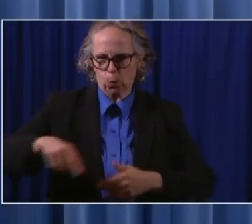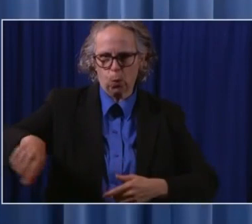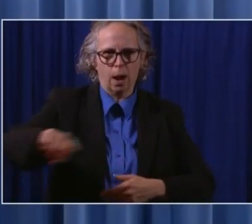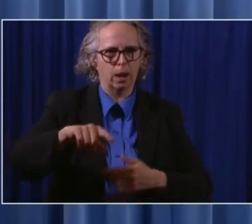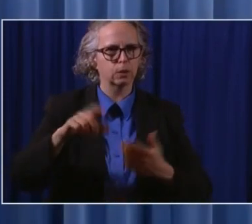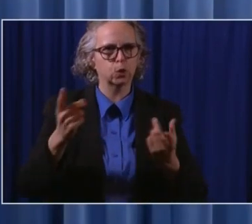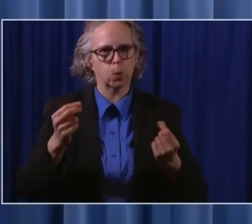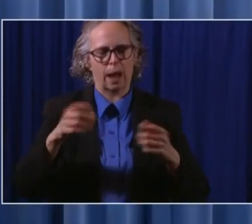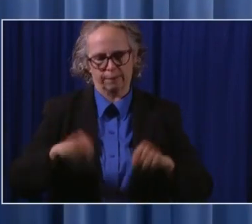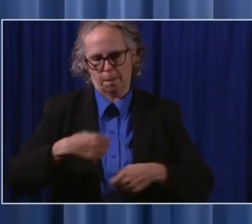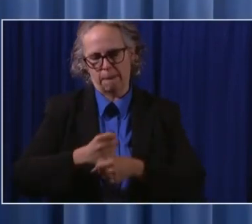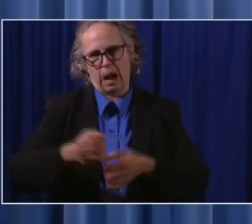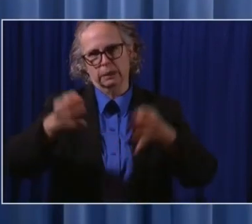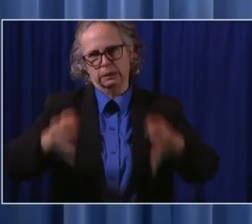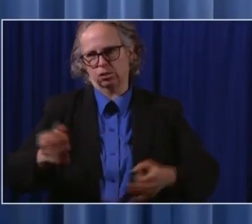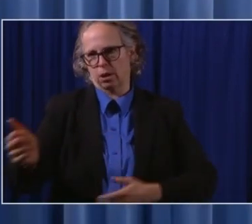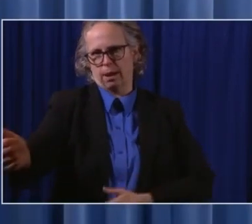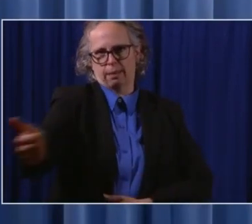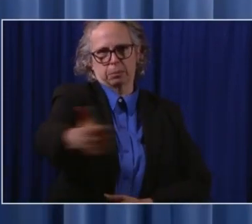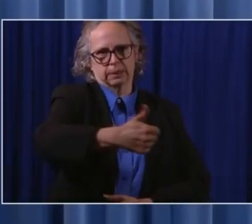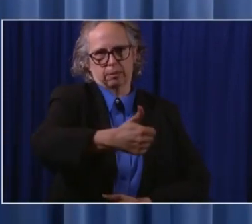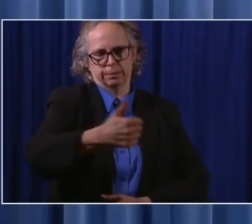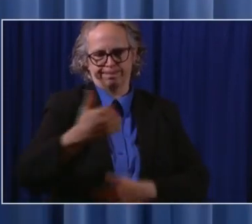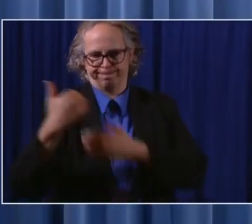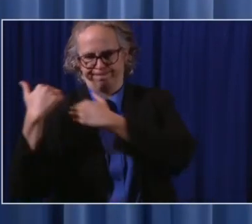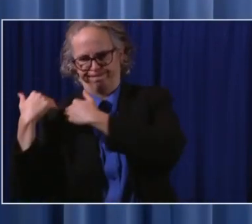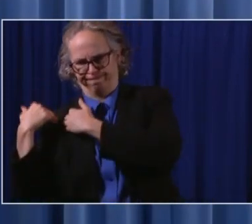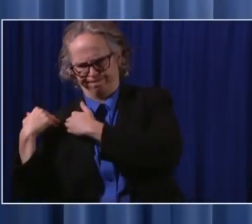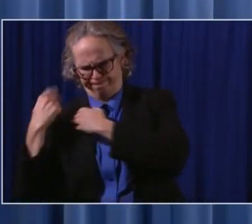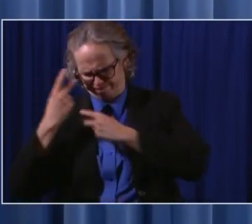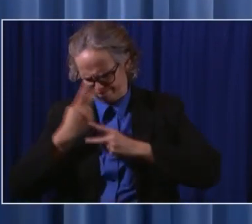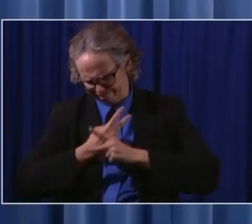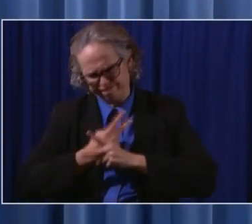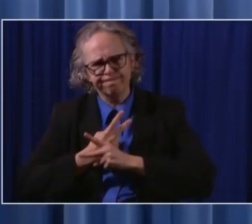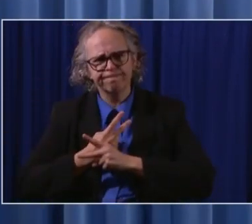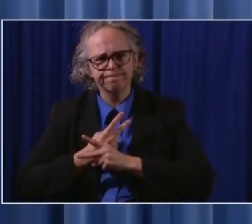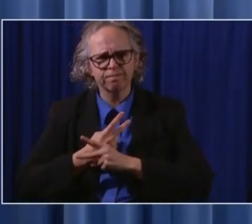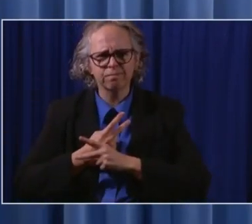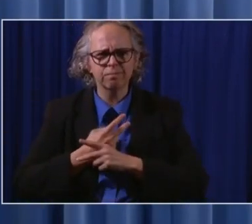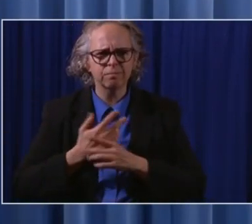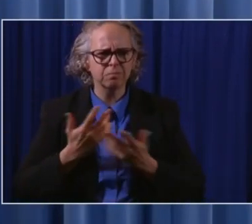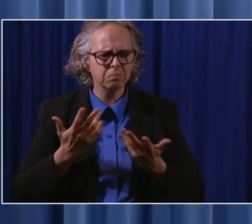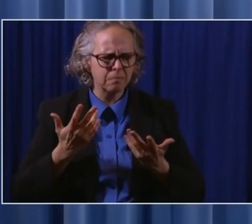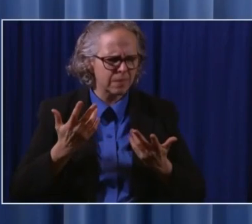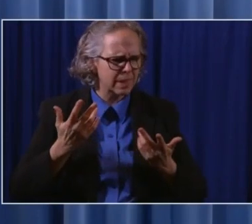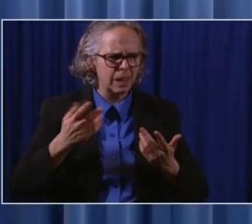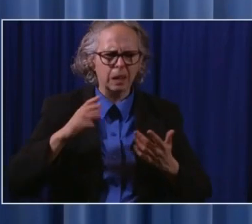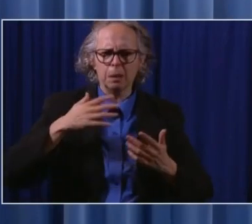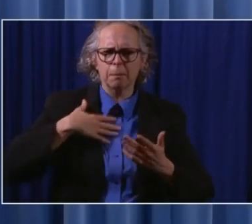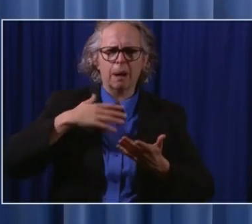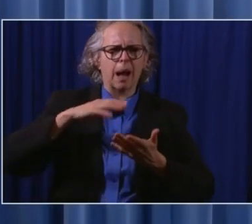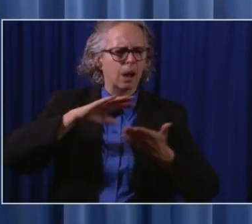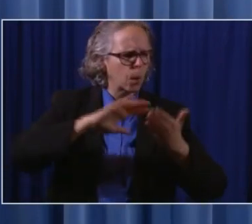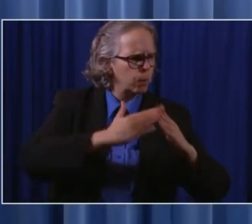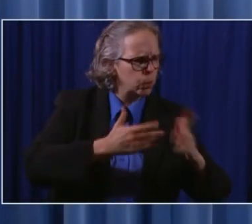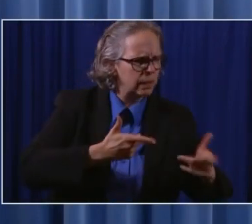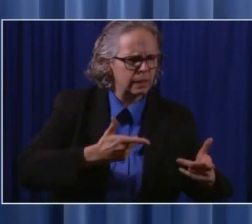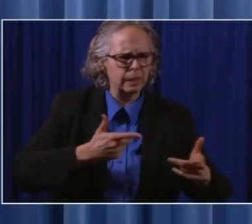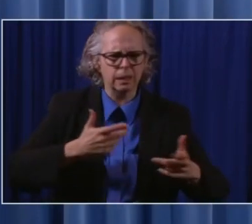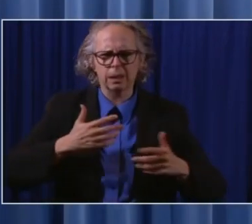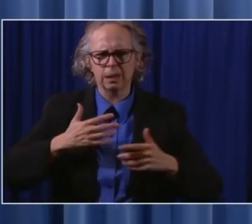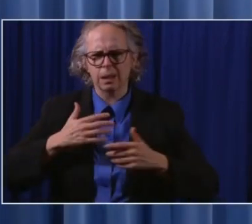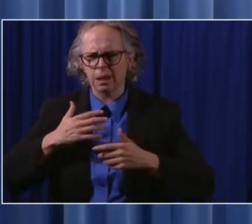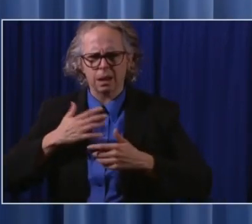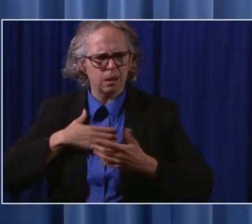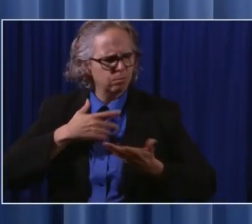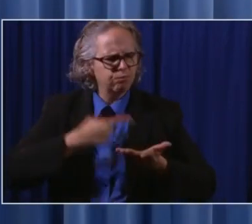But we have allowed those schools to make their own individual community decision, which should be a decision with the parents. It